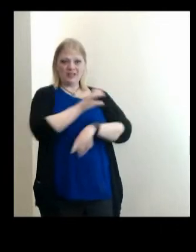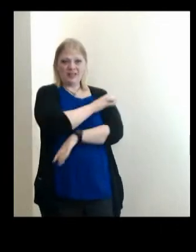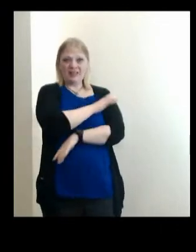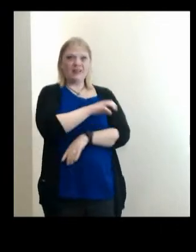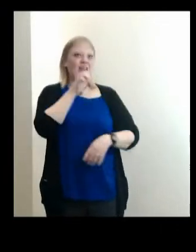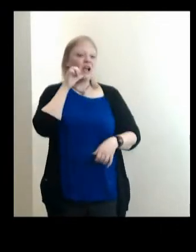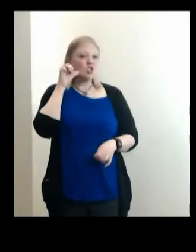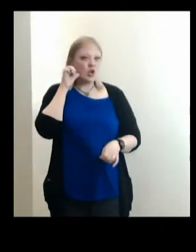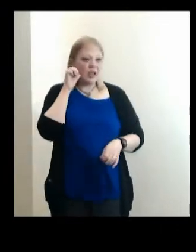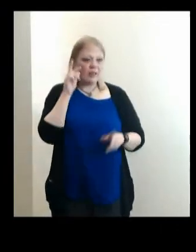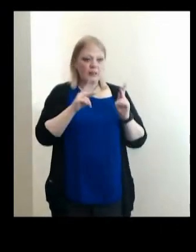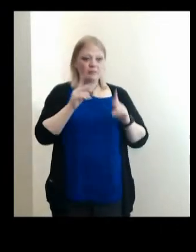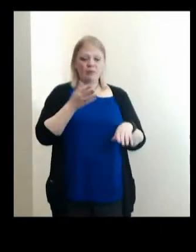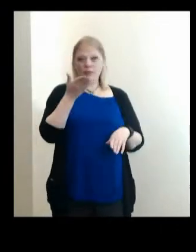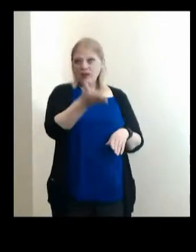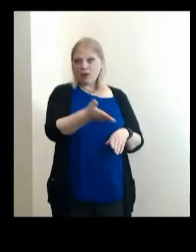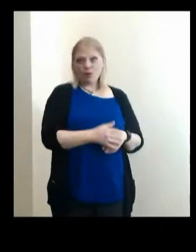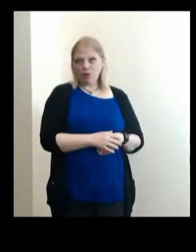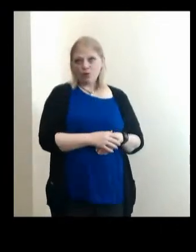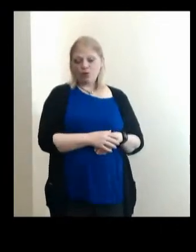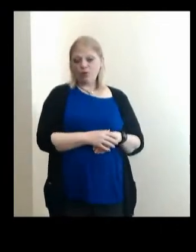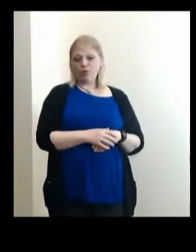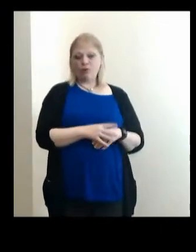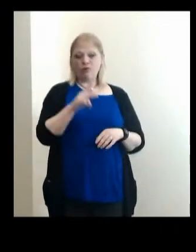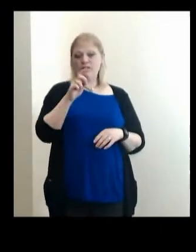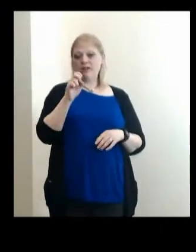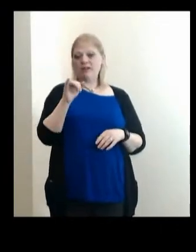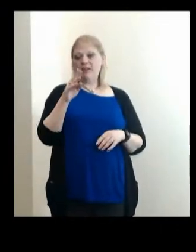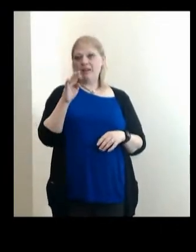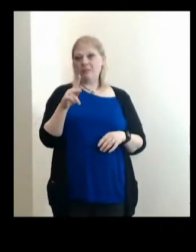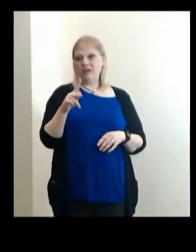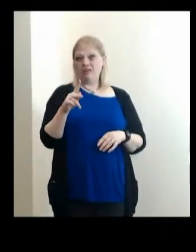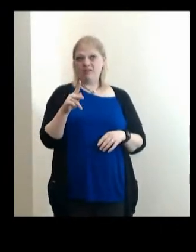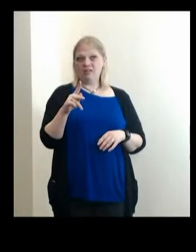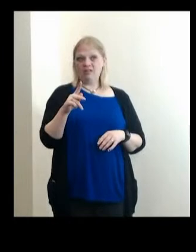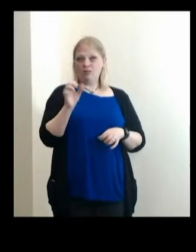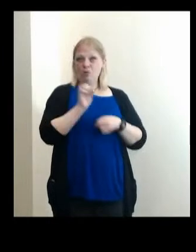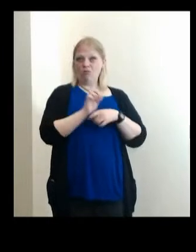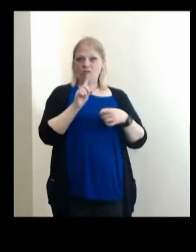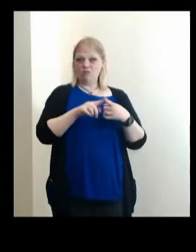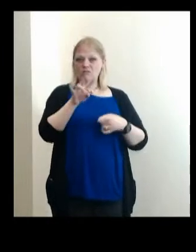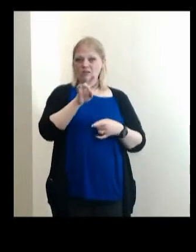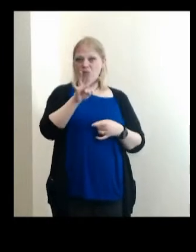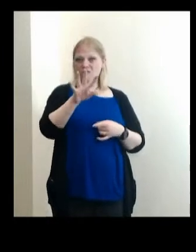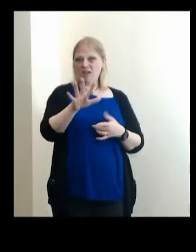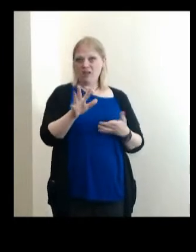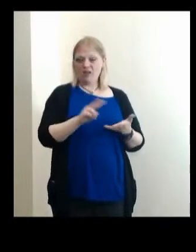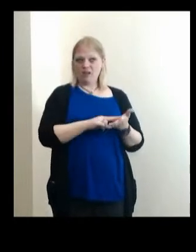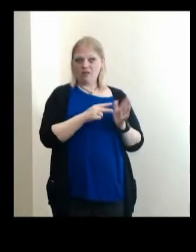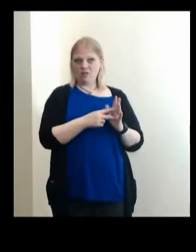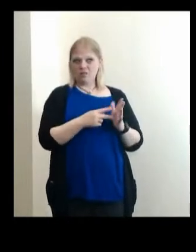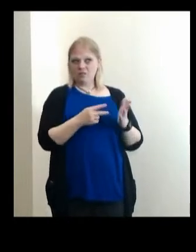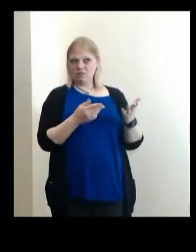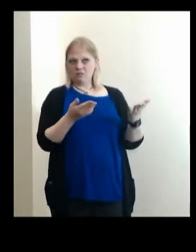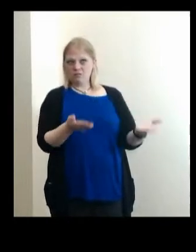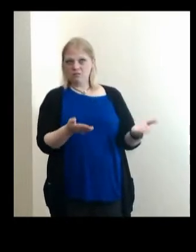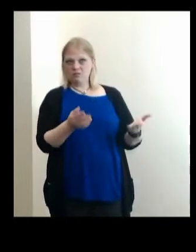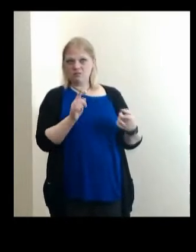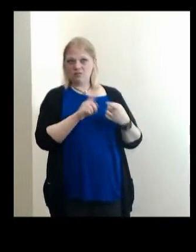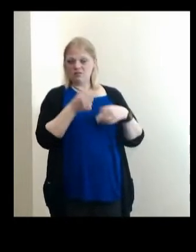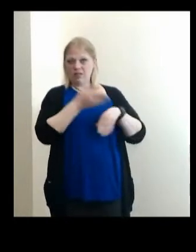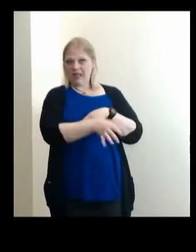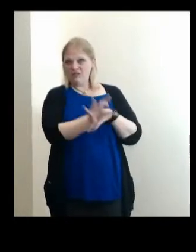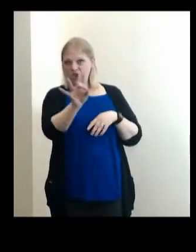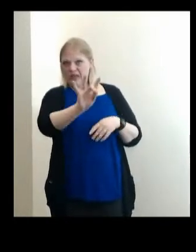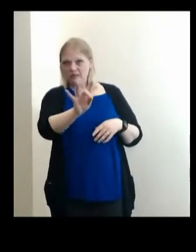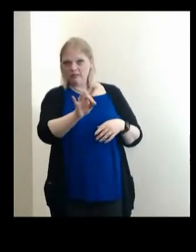yesterday and there were individuals there, the Key Bank Center Clinic. They were gonna be there till 7:45, which means to the public, they were gonna be there till after 8,